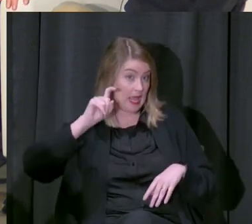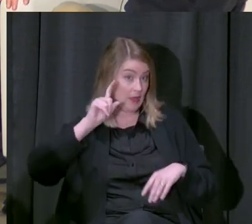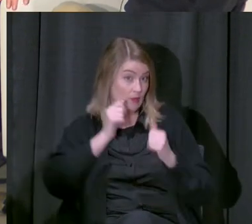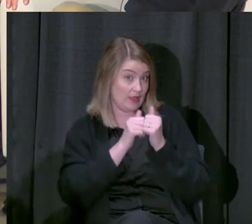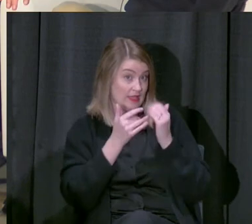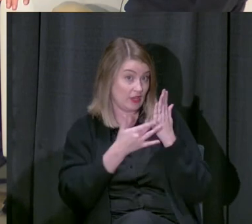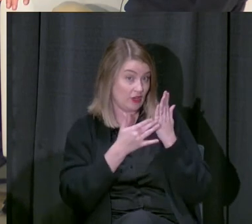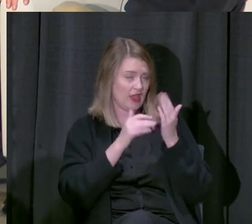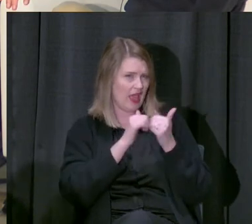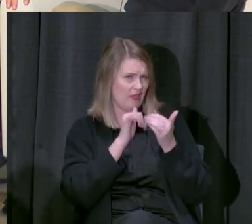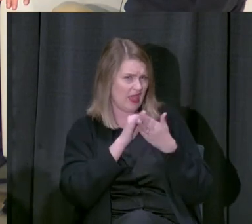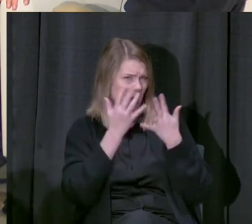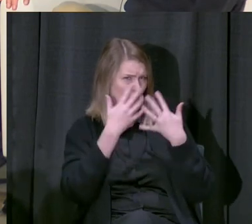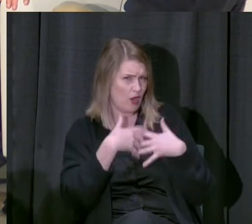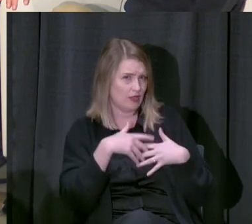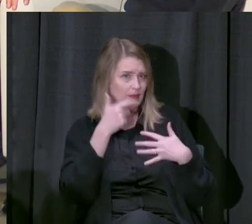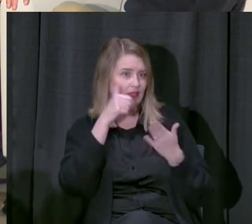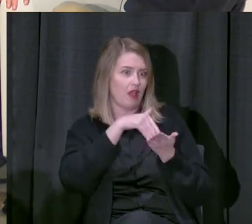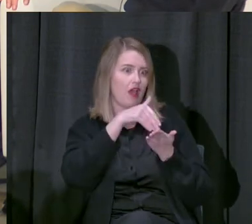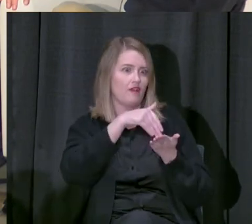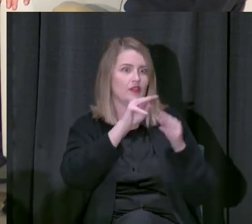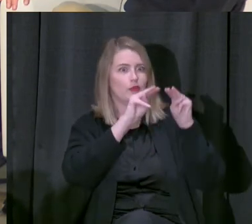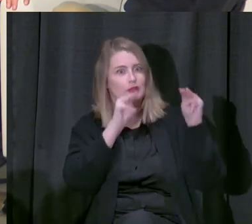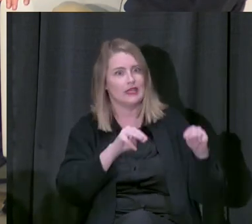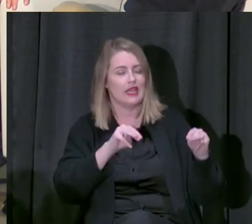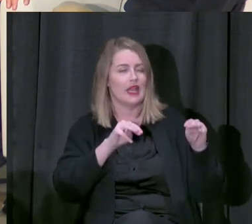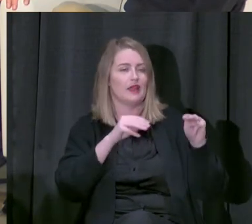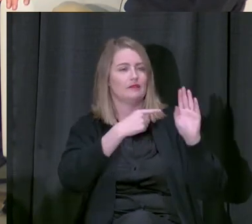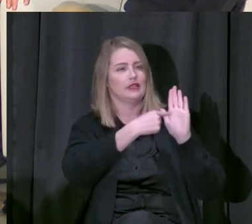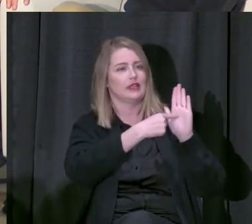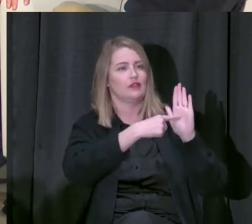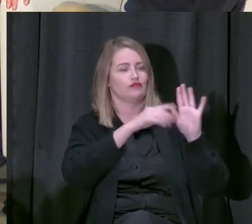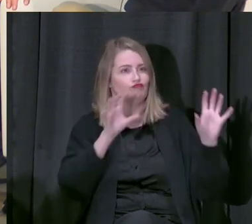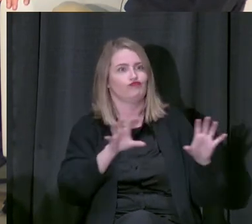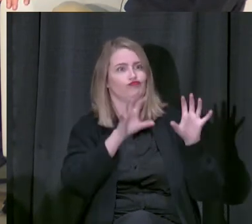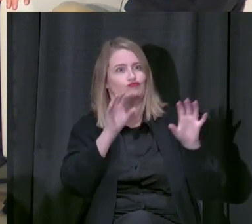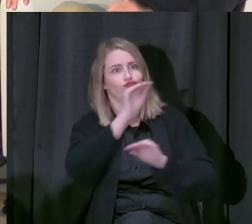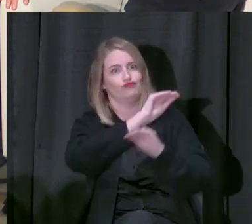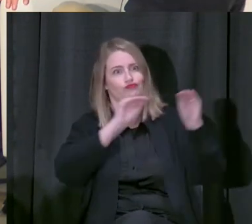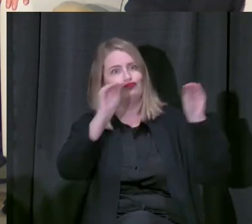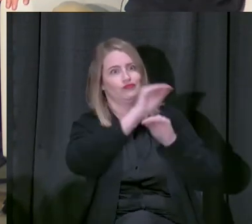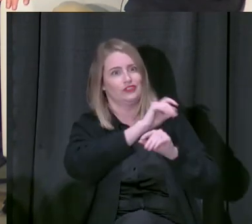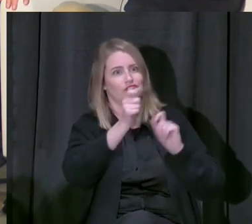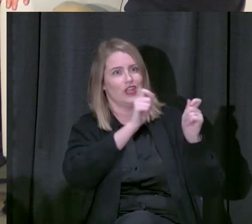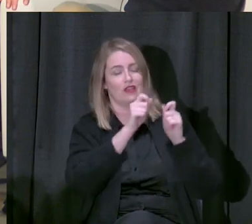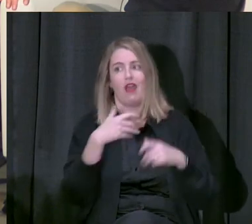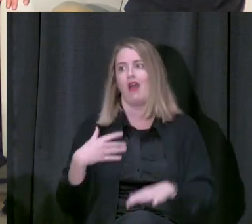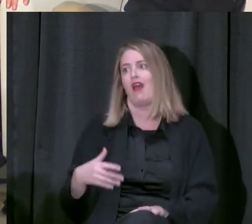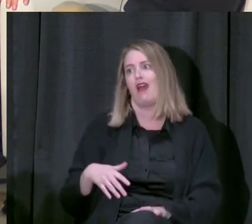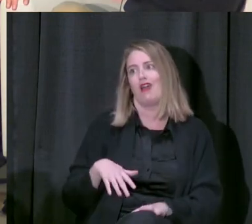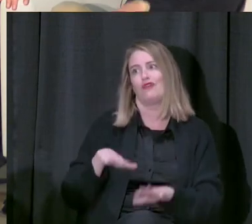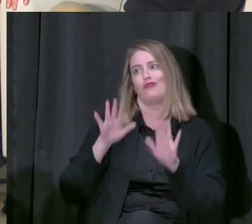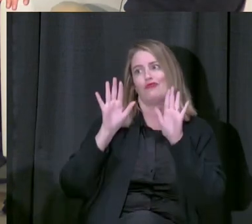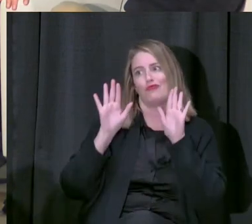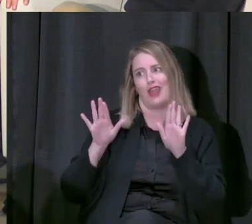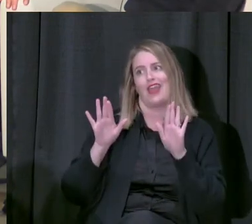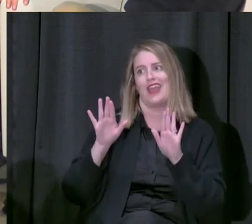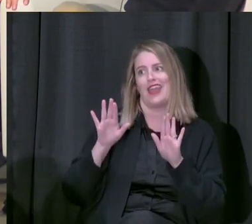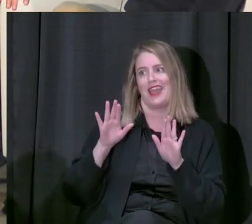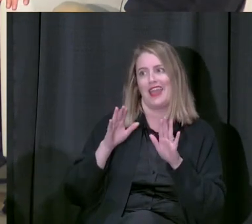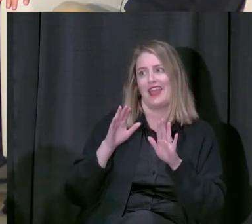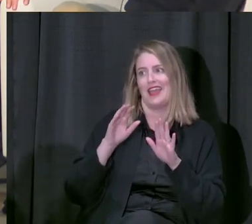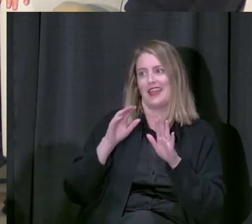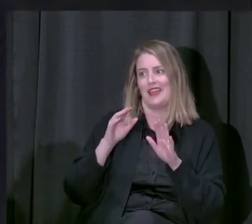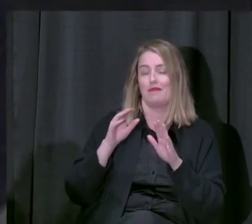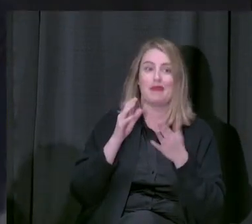if so, how that works, given how often the interior spaces can change. Oh, I'm glad you mentioned that. Such a great place, yes. Yeah, I think next